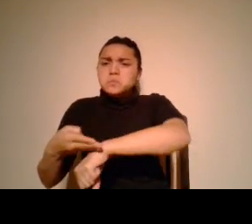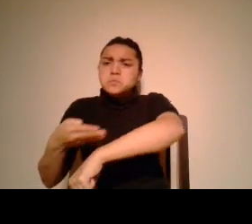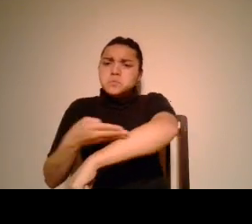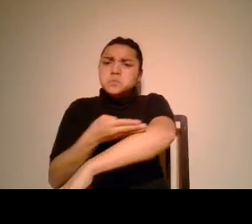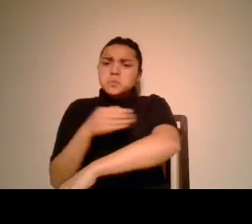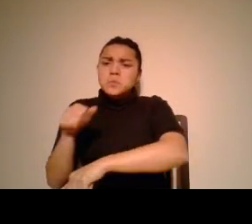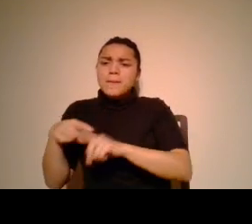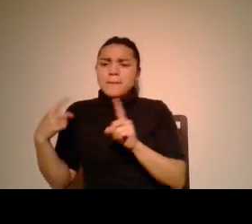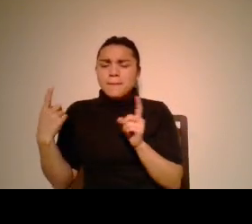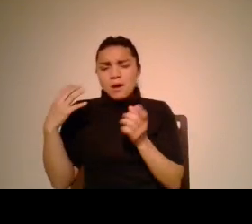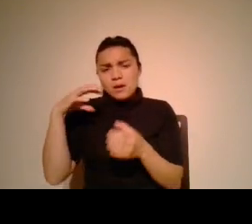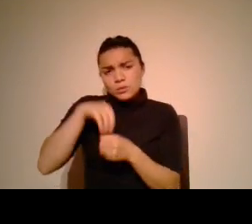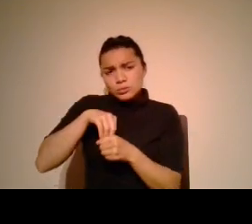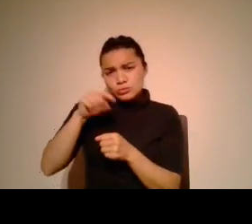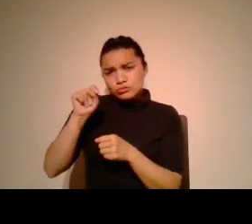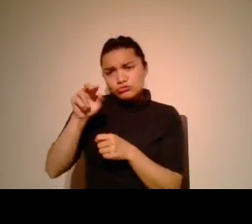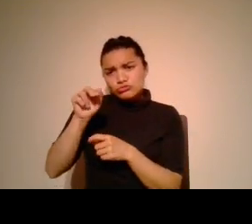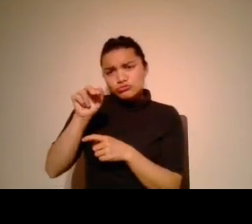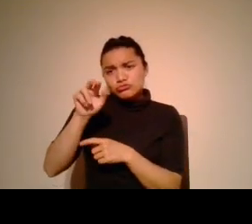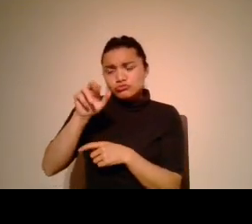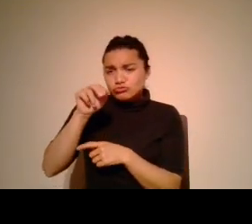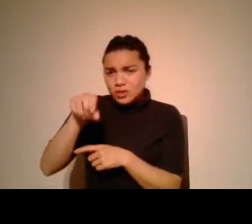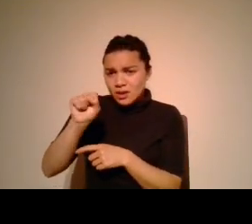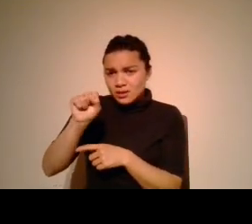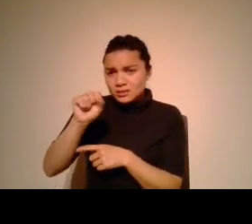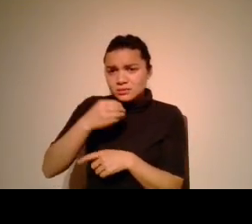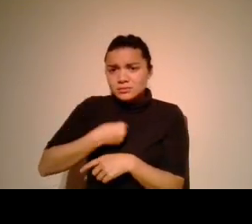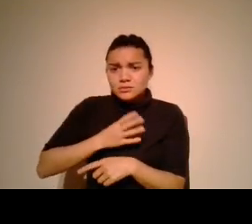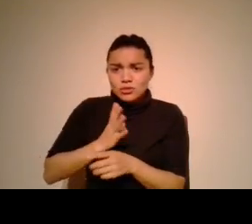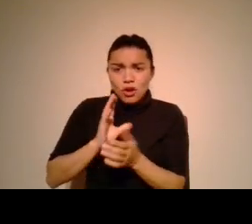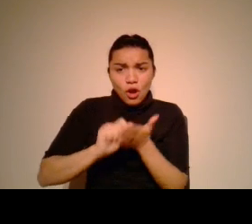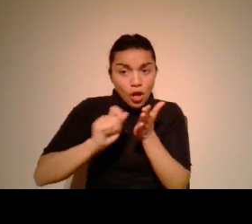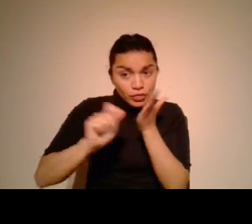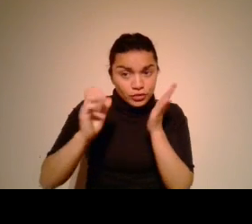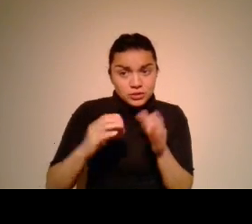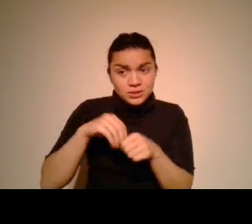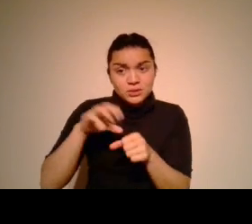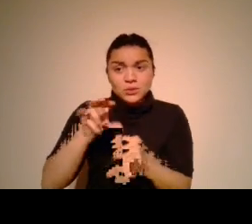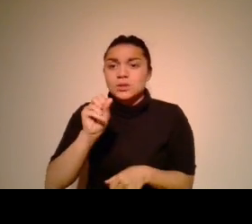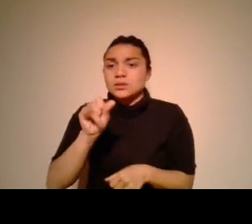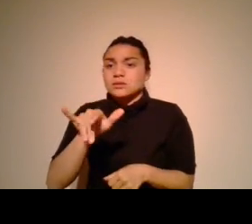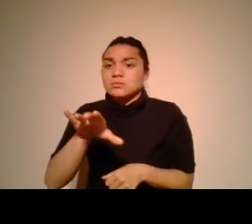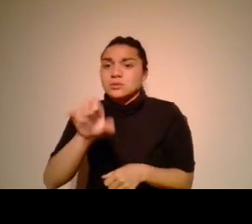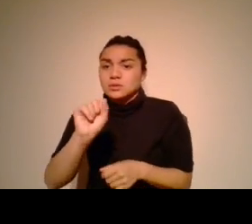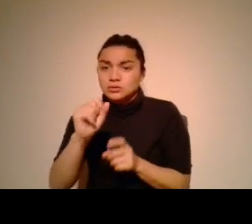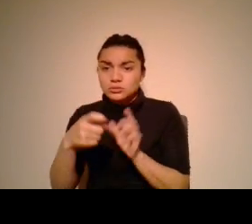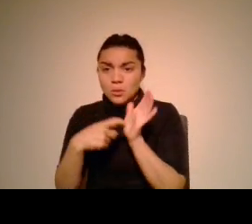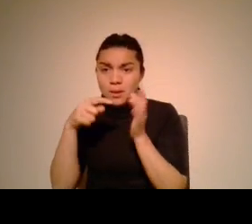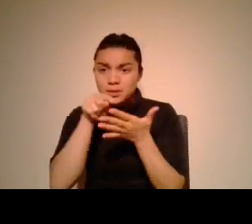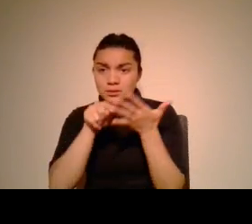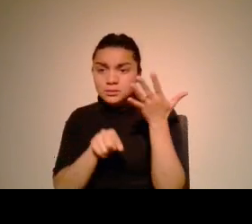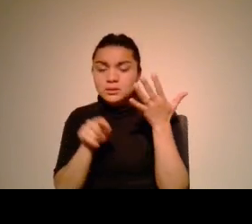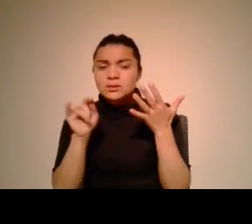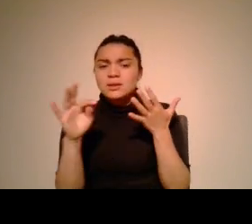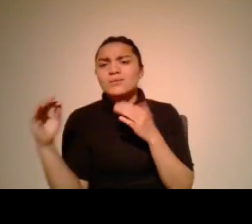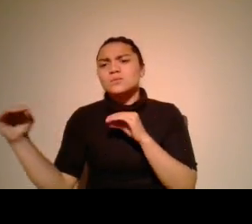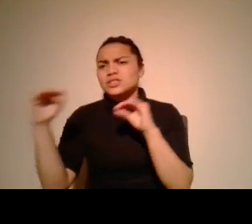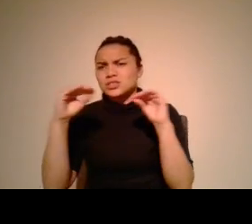include trans authors in your syllabus. This is something where if you're teaching a